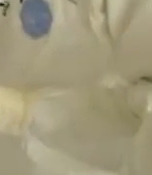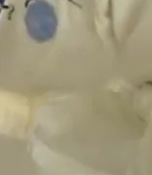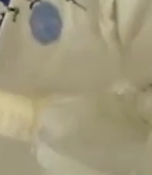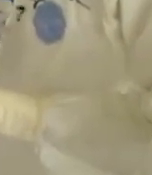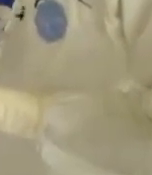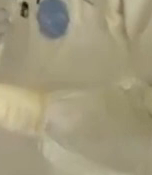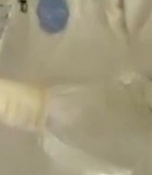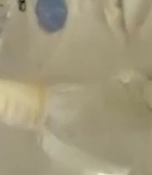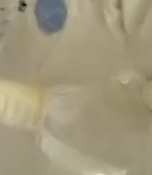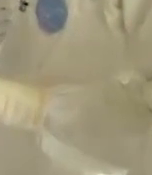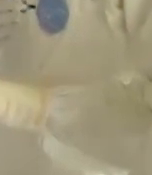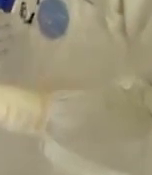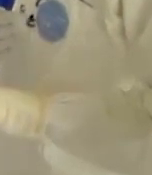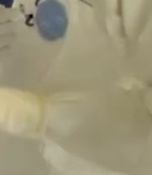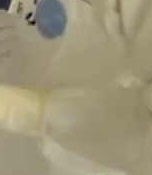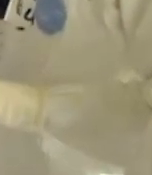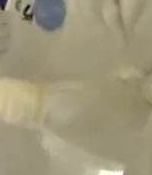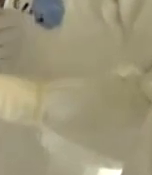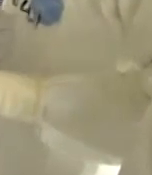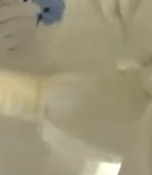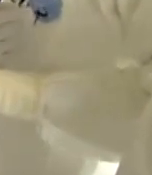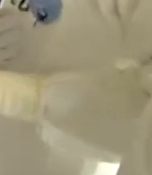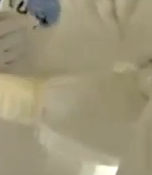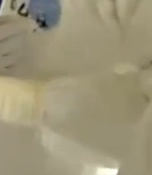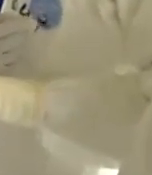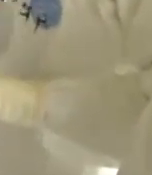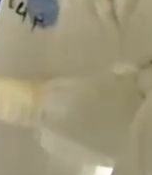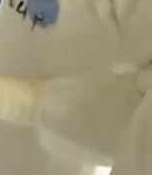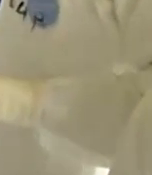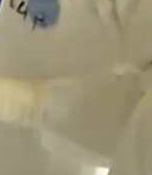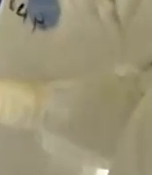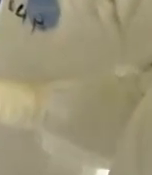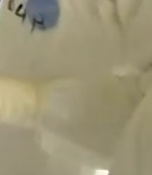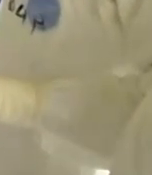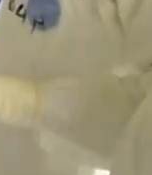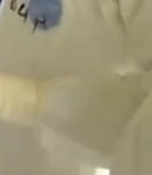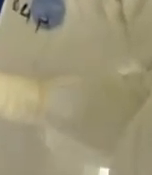Joshua Kagoro, Adia Nakuti, UBC News.